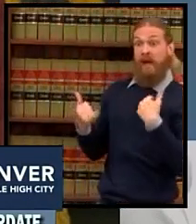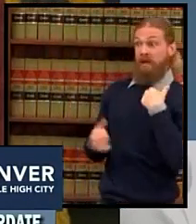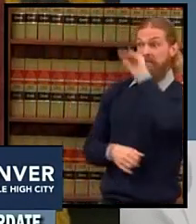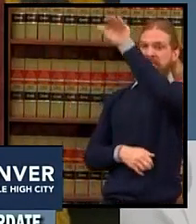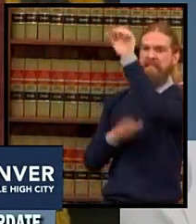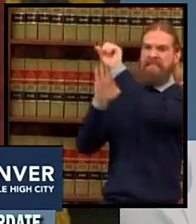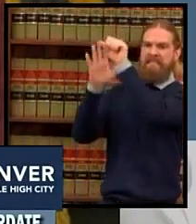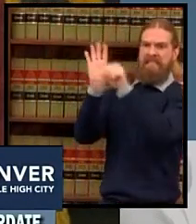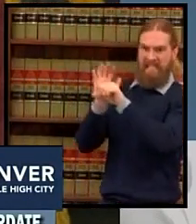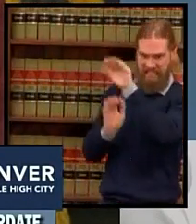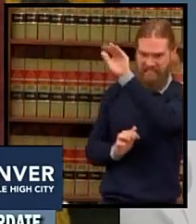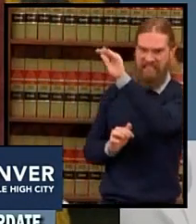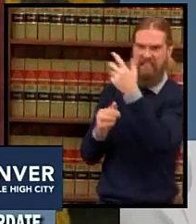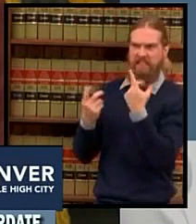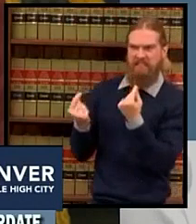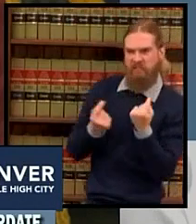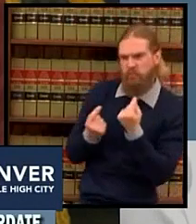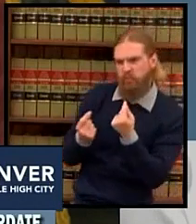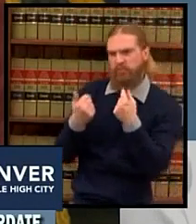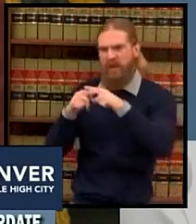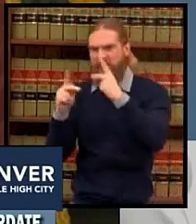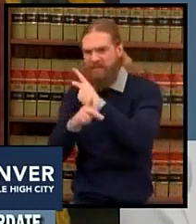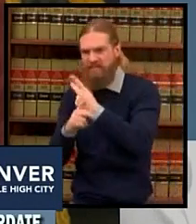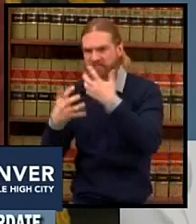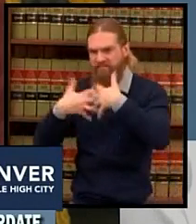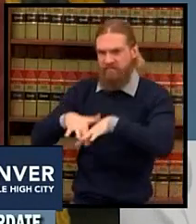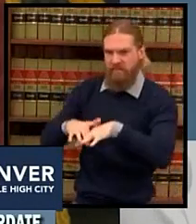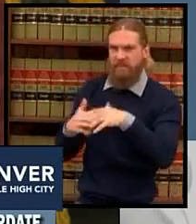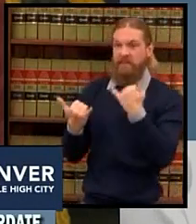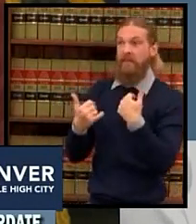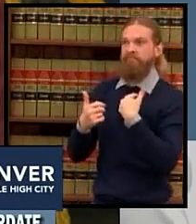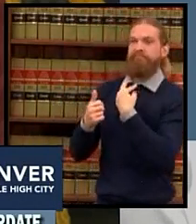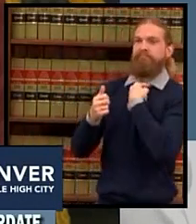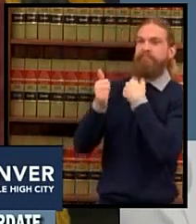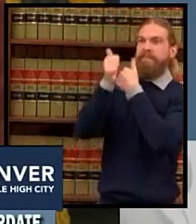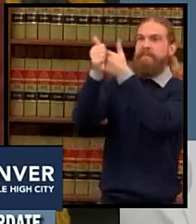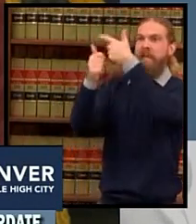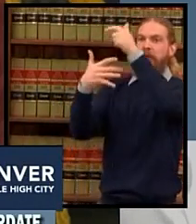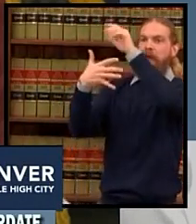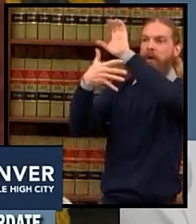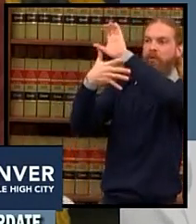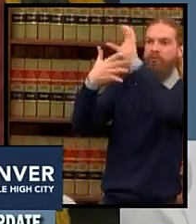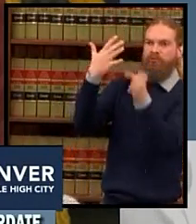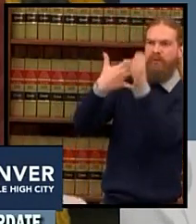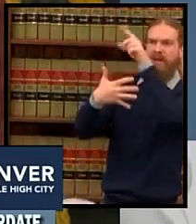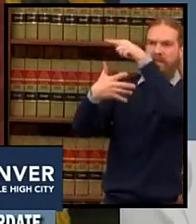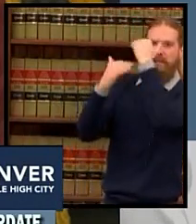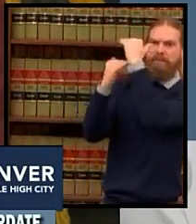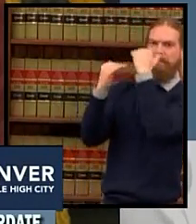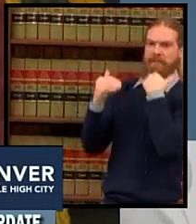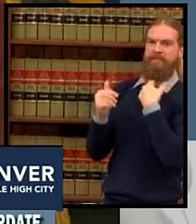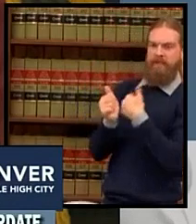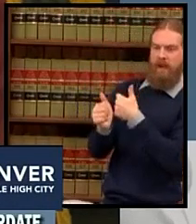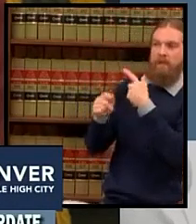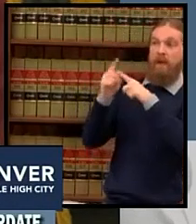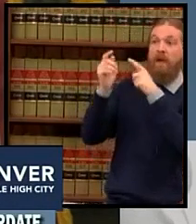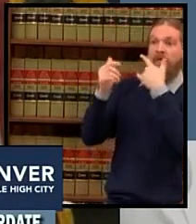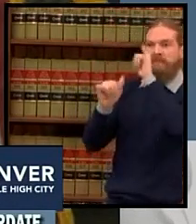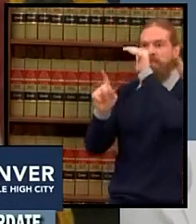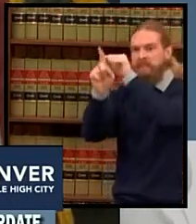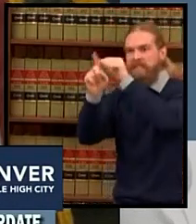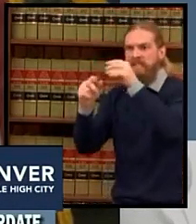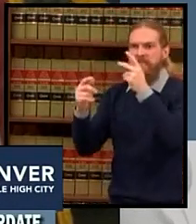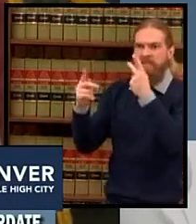point in time. We continue to follow and work with the state, follow the guidelines. The hope is that as we continue to appeal to the